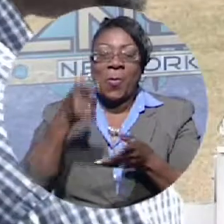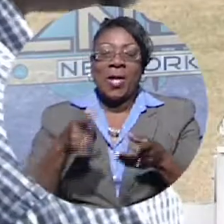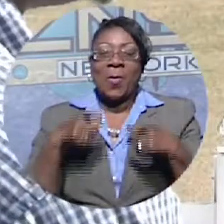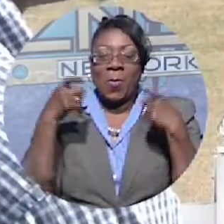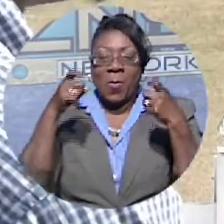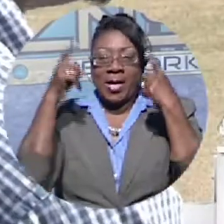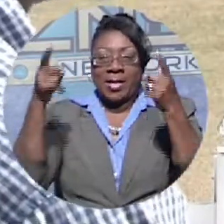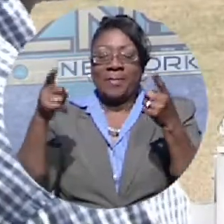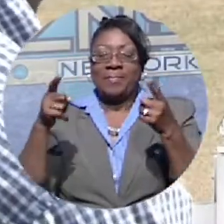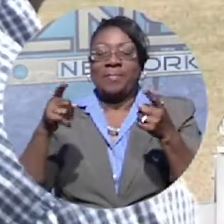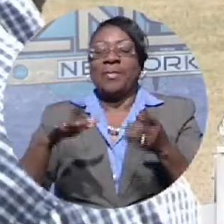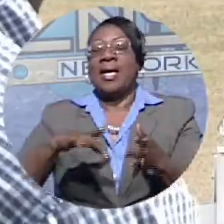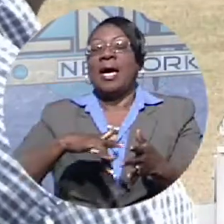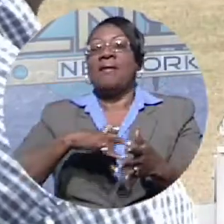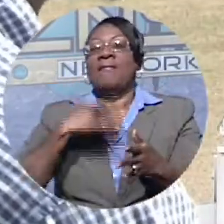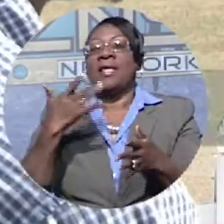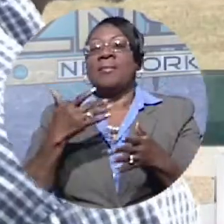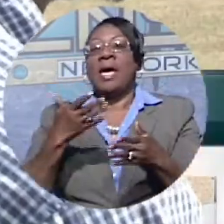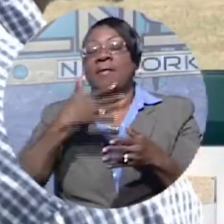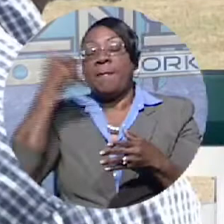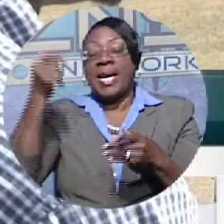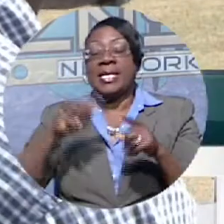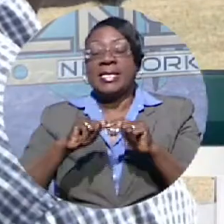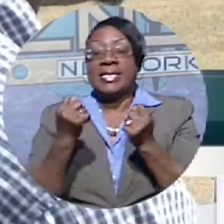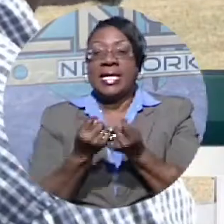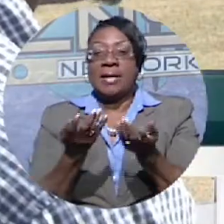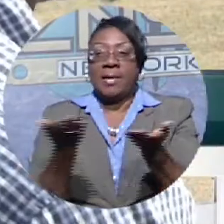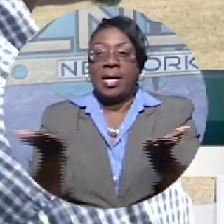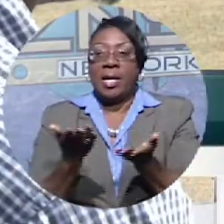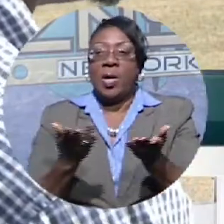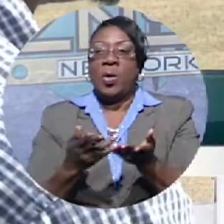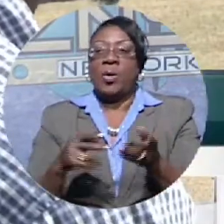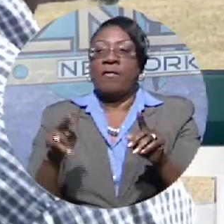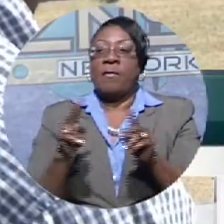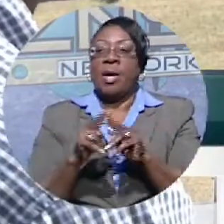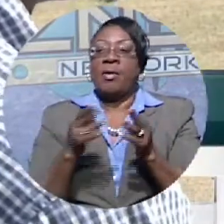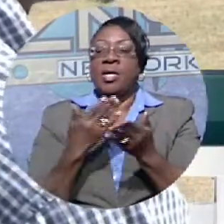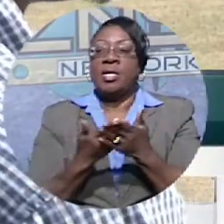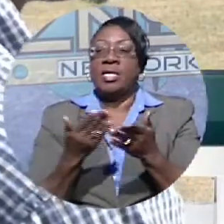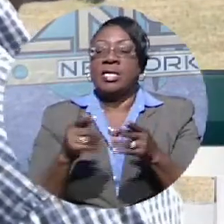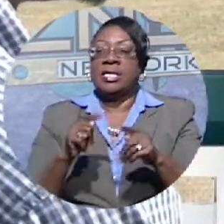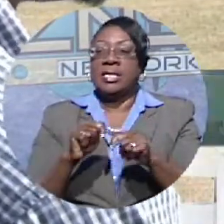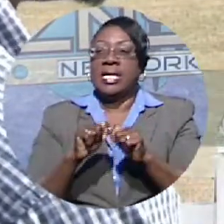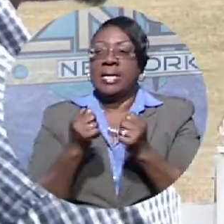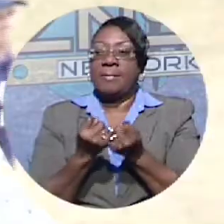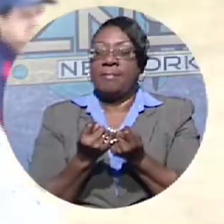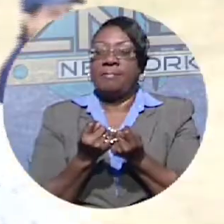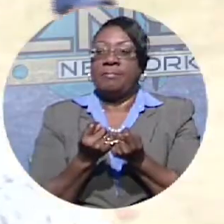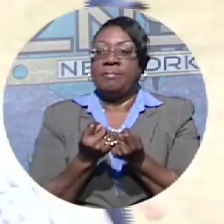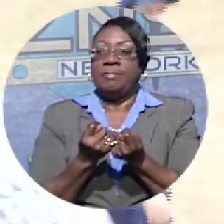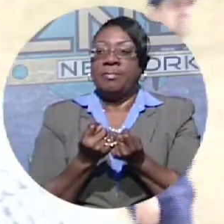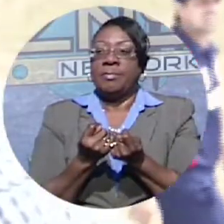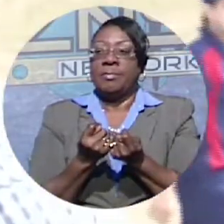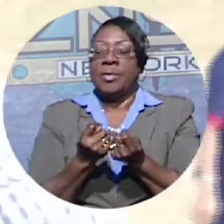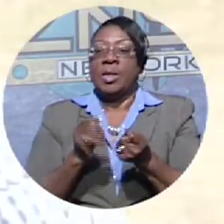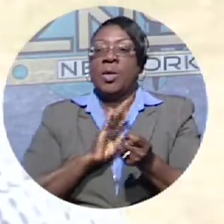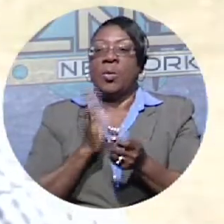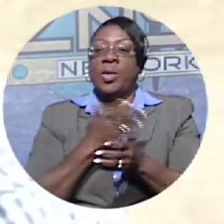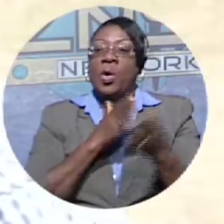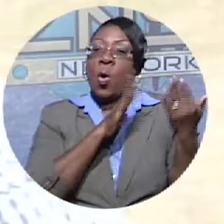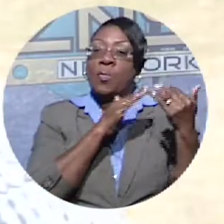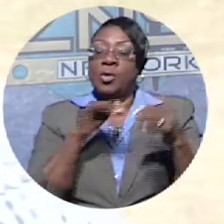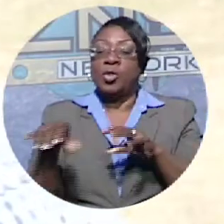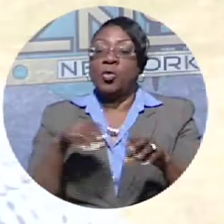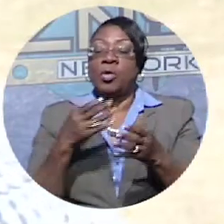I feel like we have the better team here. There's another good team, Argentina, and I think that's the only team that's going to give us some trouble. We're going to do pretty good in